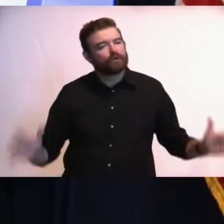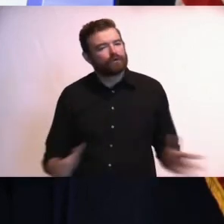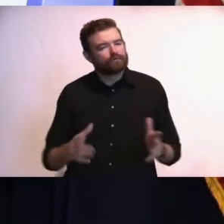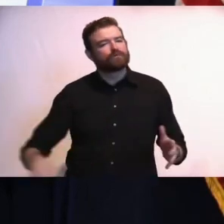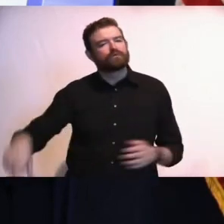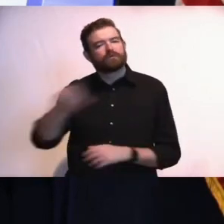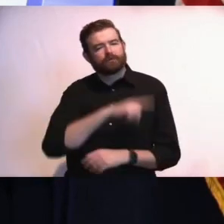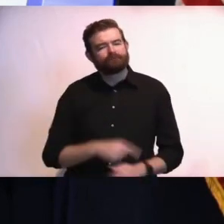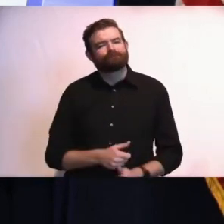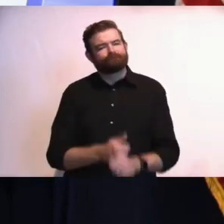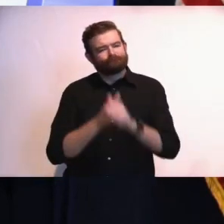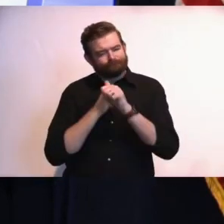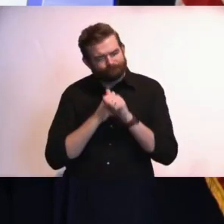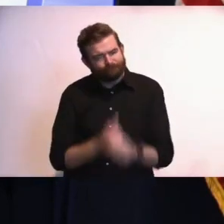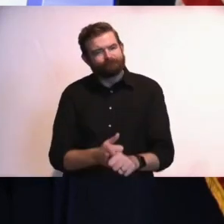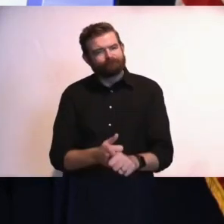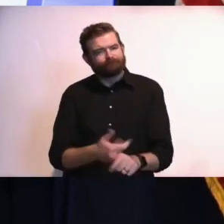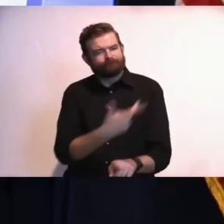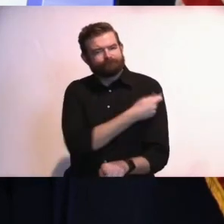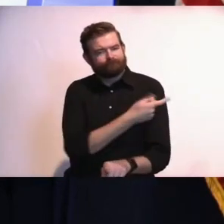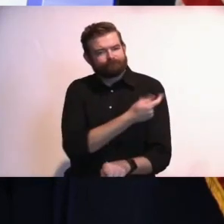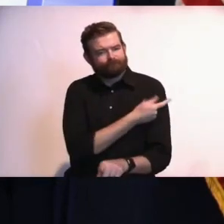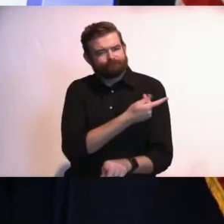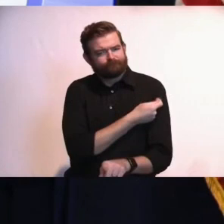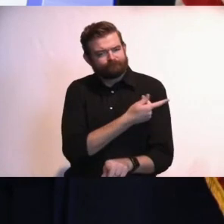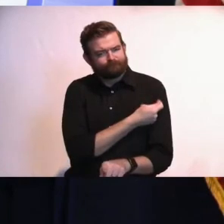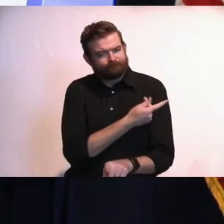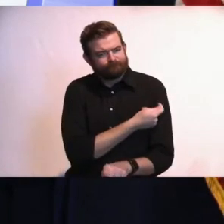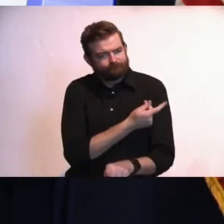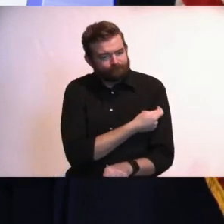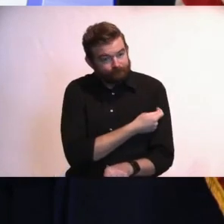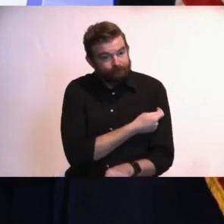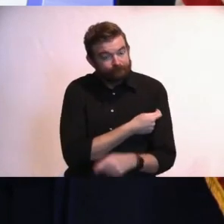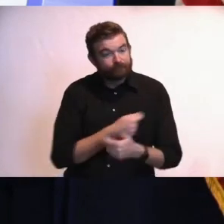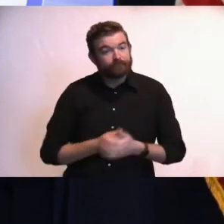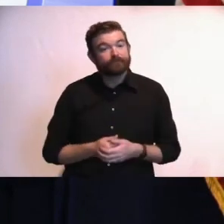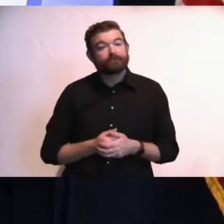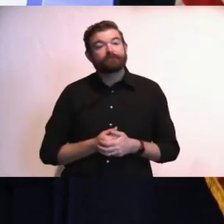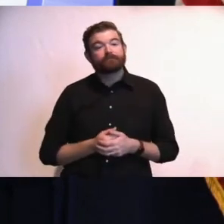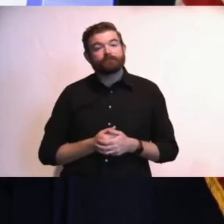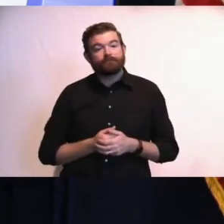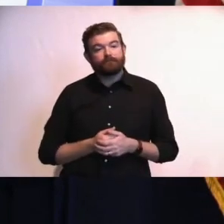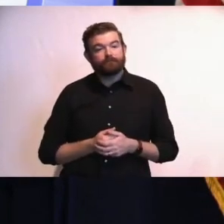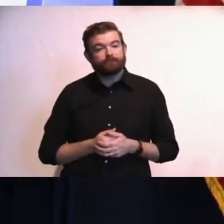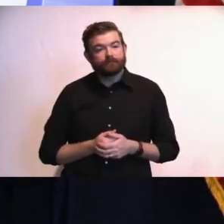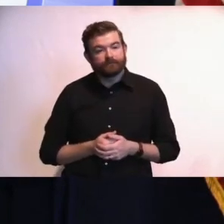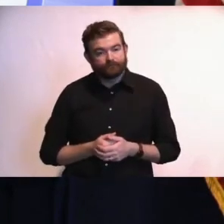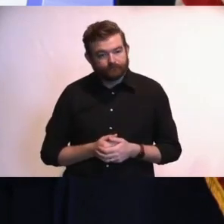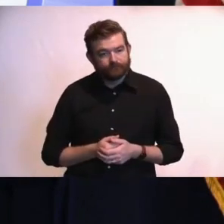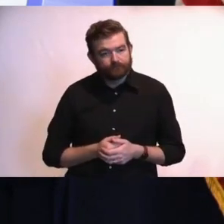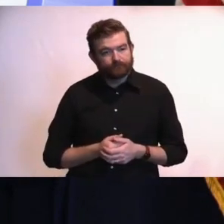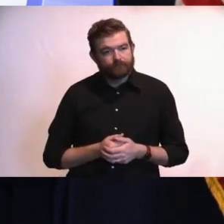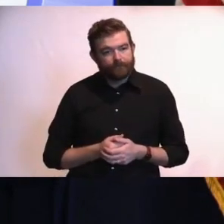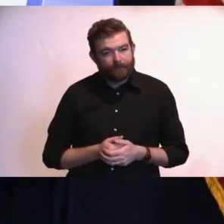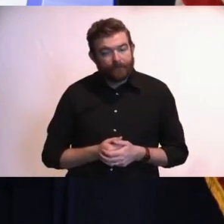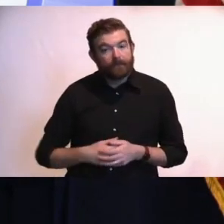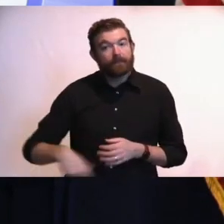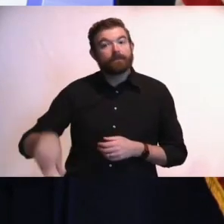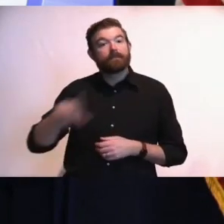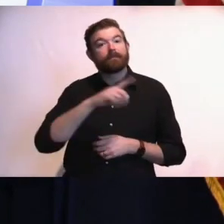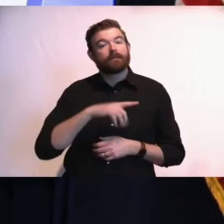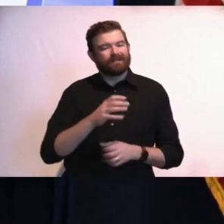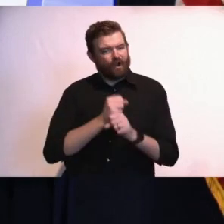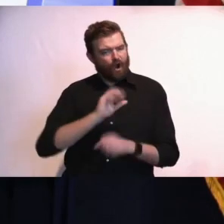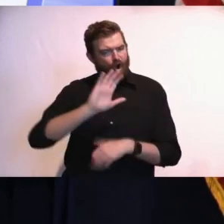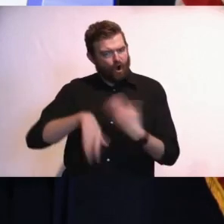vaccines. Up to date means that you have received all the COVID vaccine doses that you are eligible for.